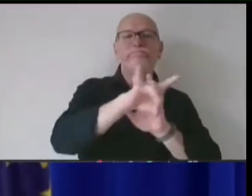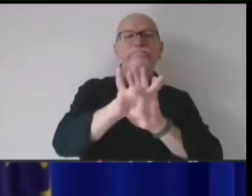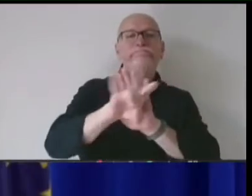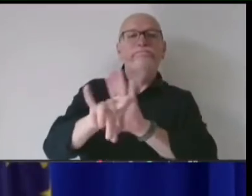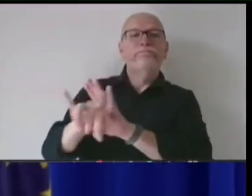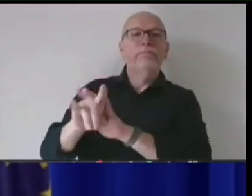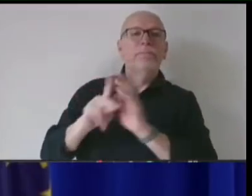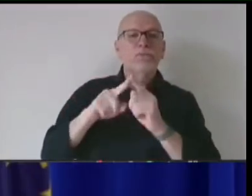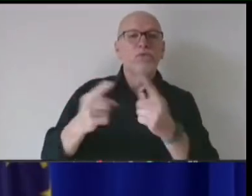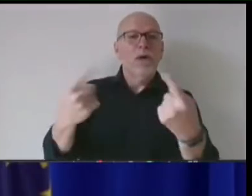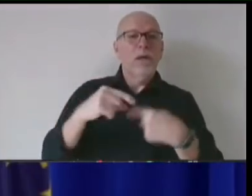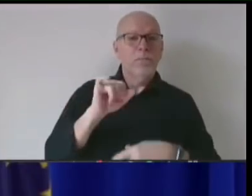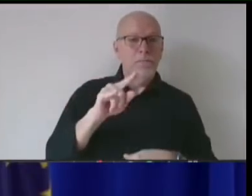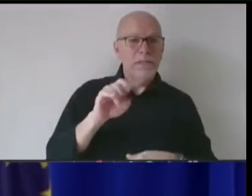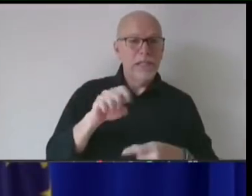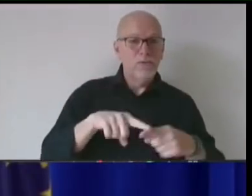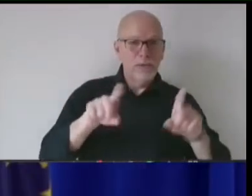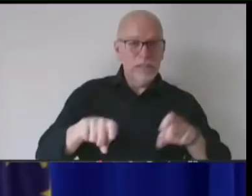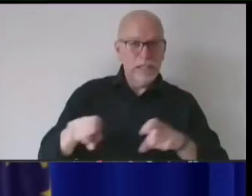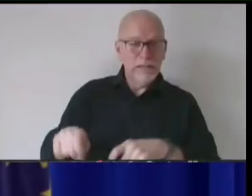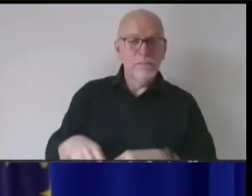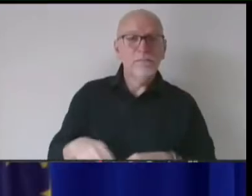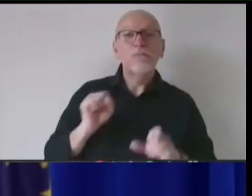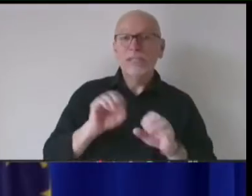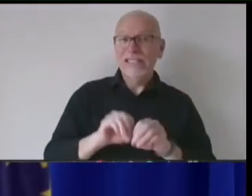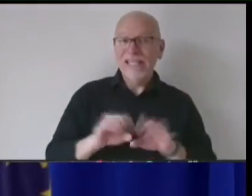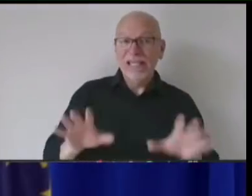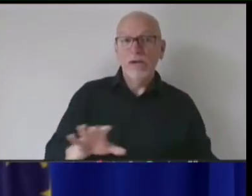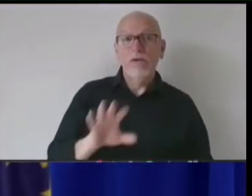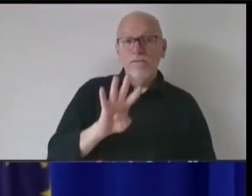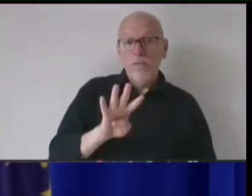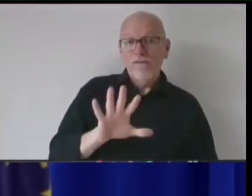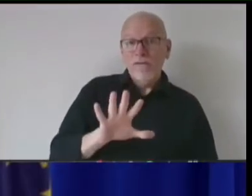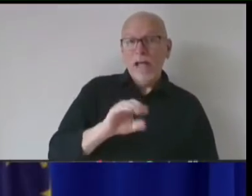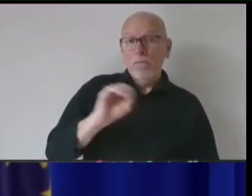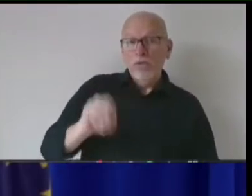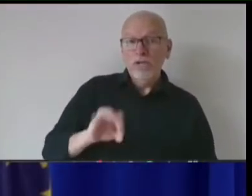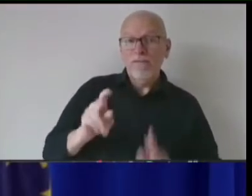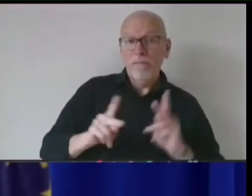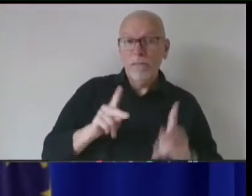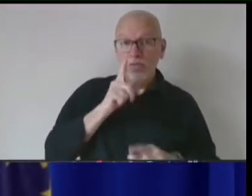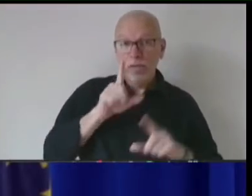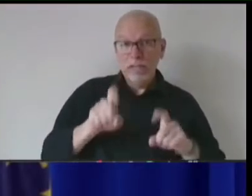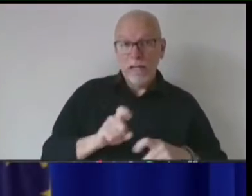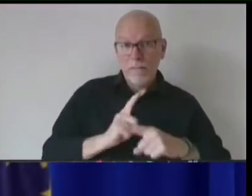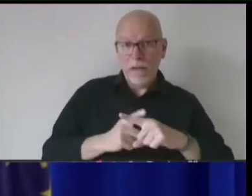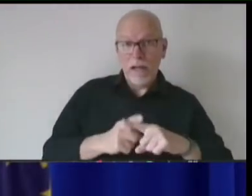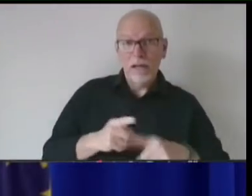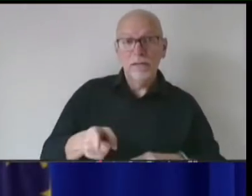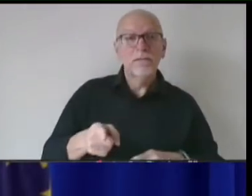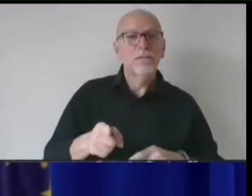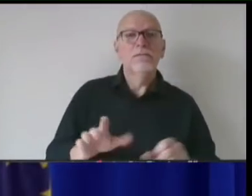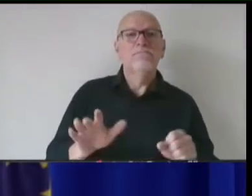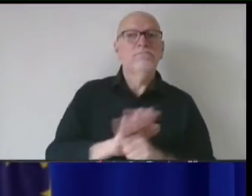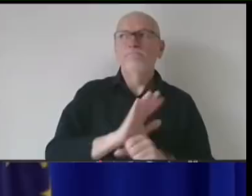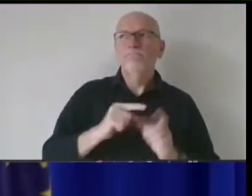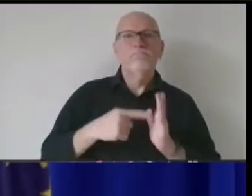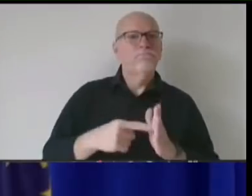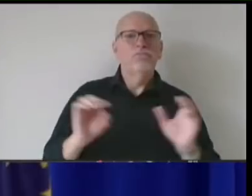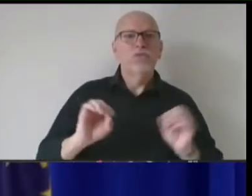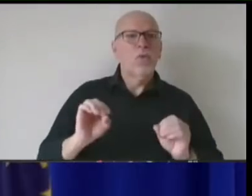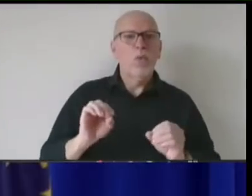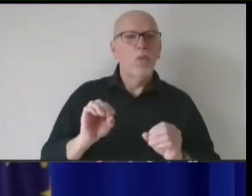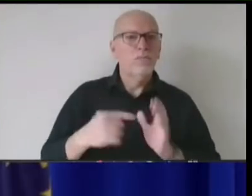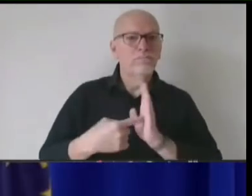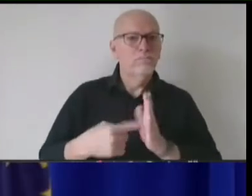be tested. And it was very clear that 45% of individuals that tested positive were totally asymptomatic at the